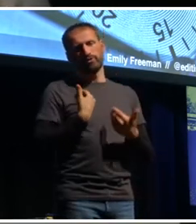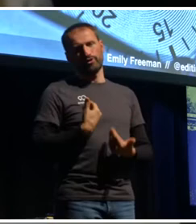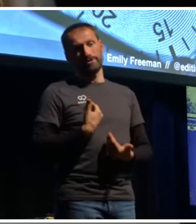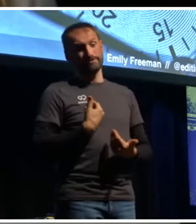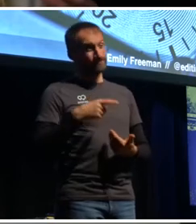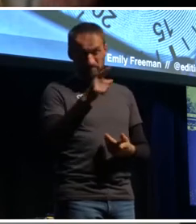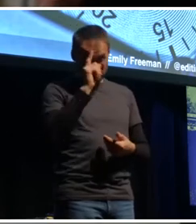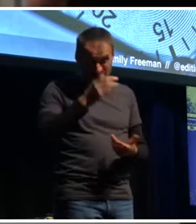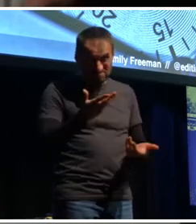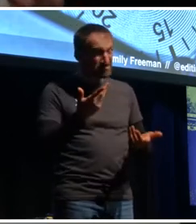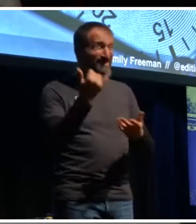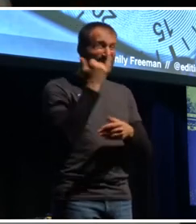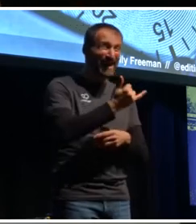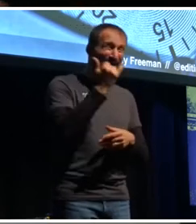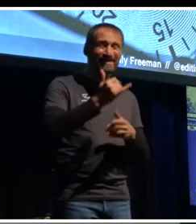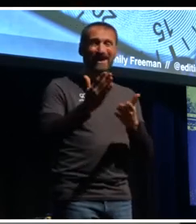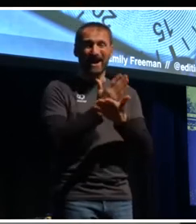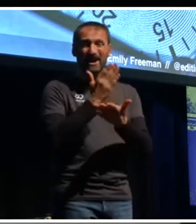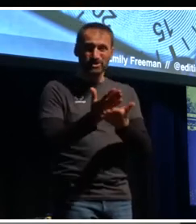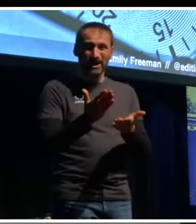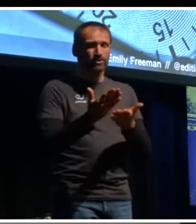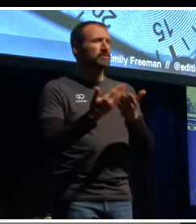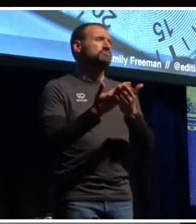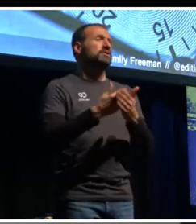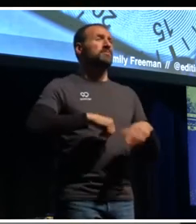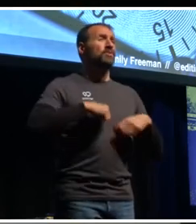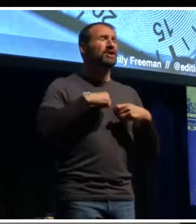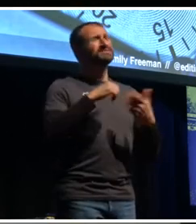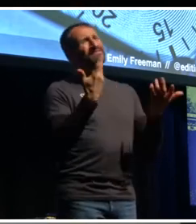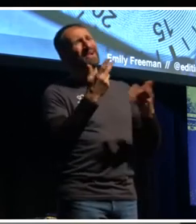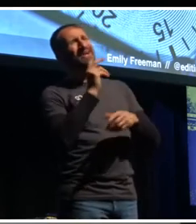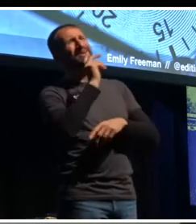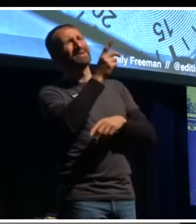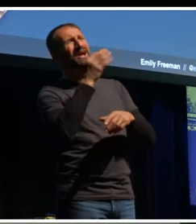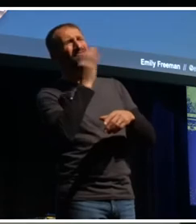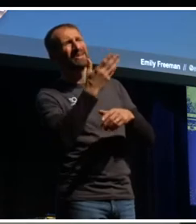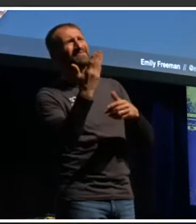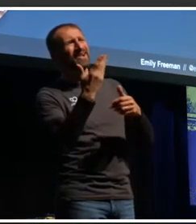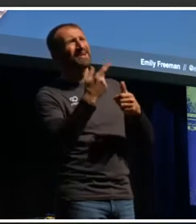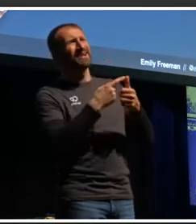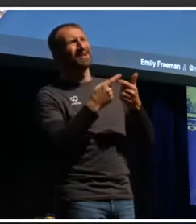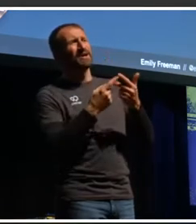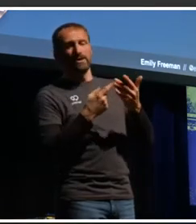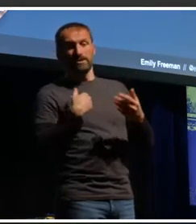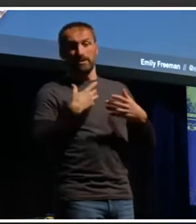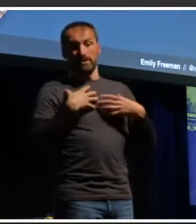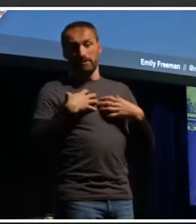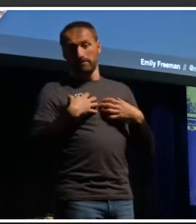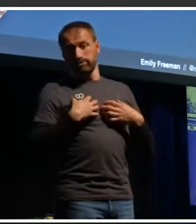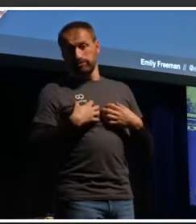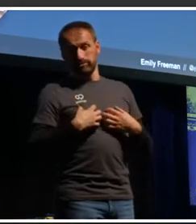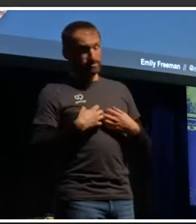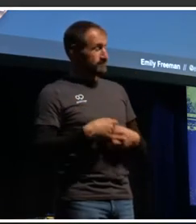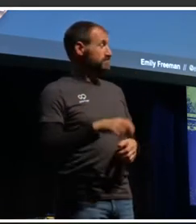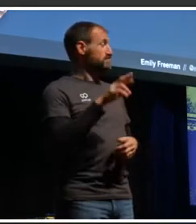decision, even those as small as which coffee to order in the morning, it depletes us. Roy Baumeister is